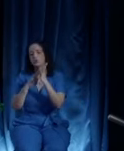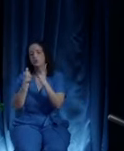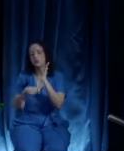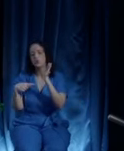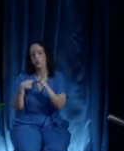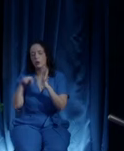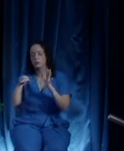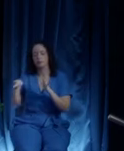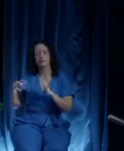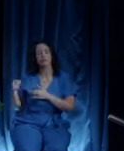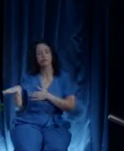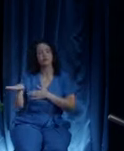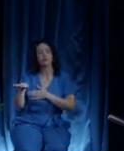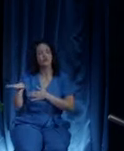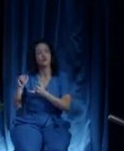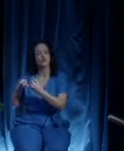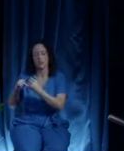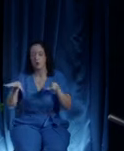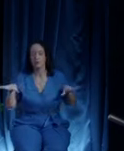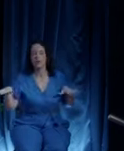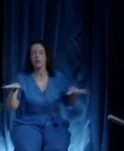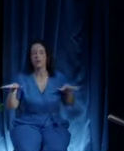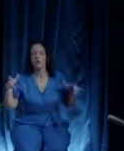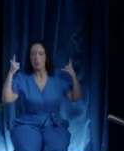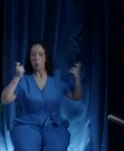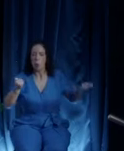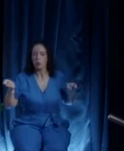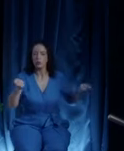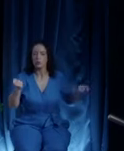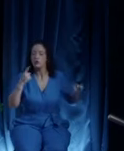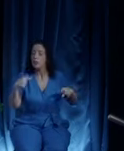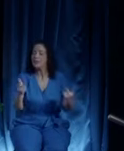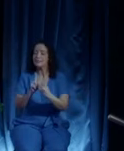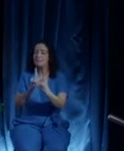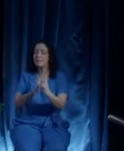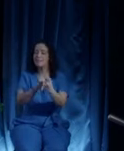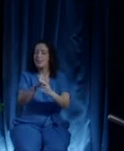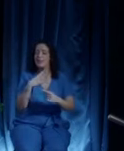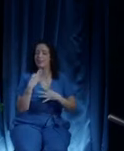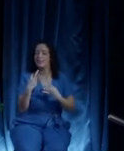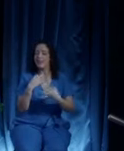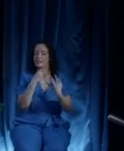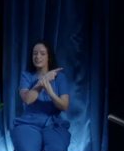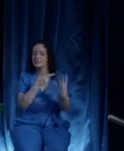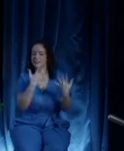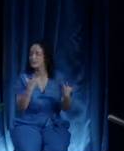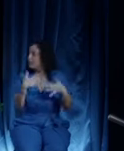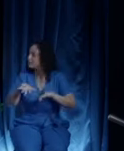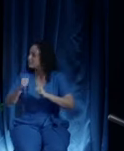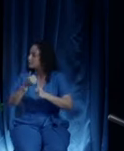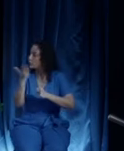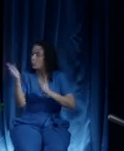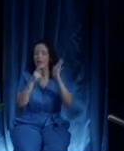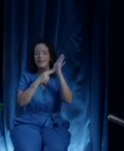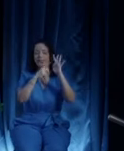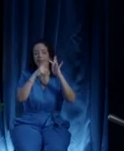let's just properly meet my guests today, and we'll do it in historical order. We will start with you, Nicola.